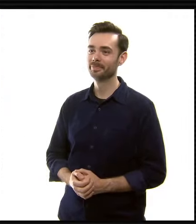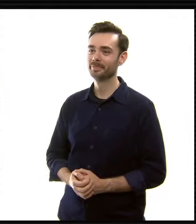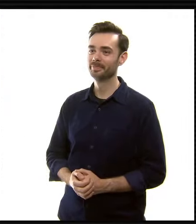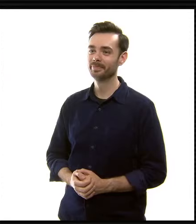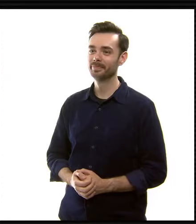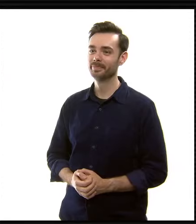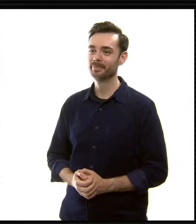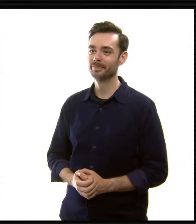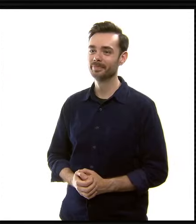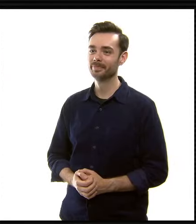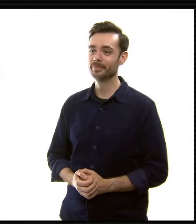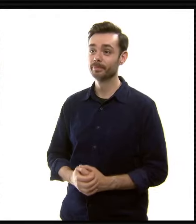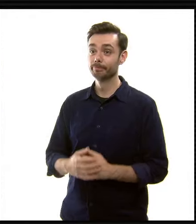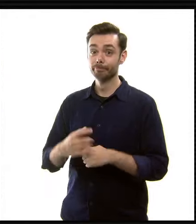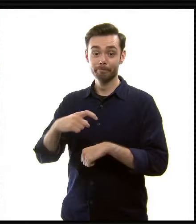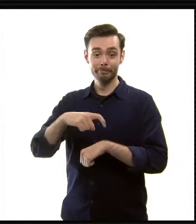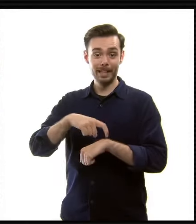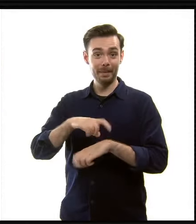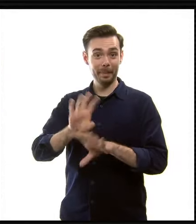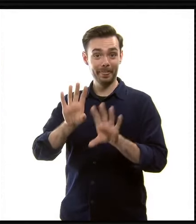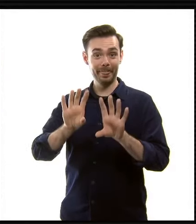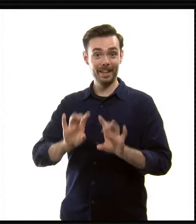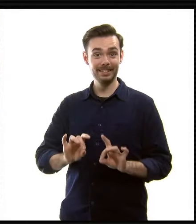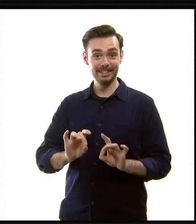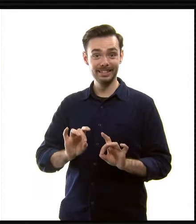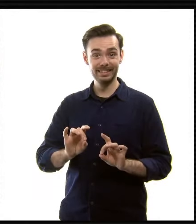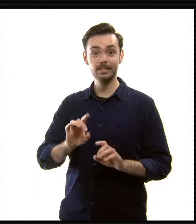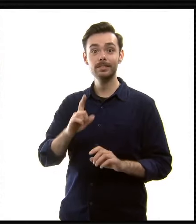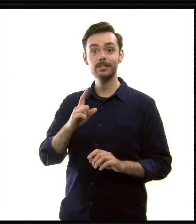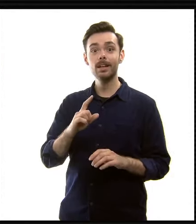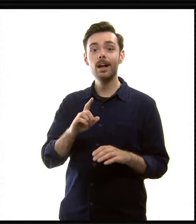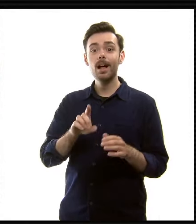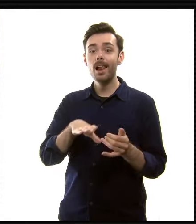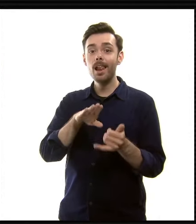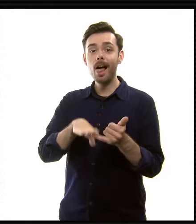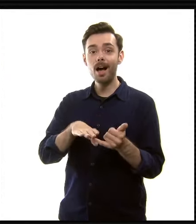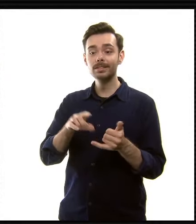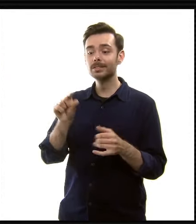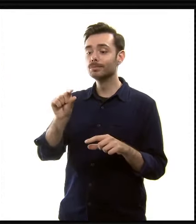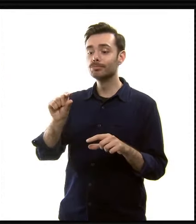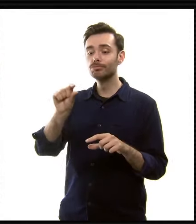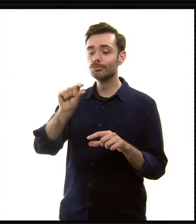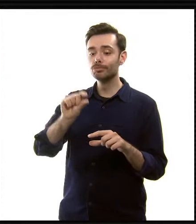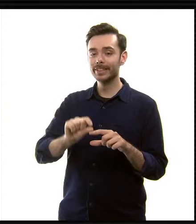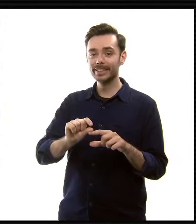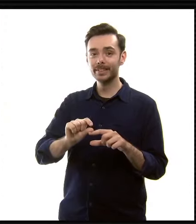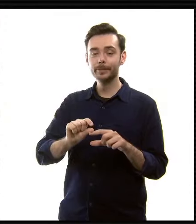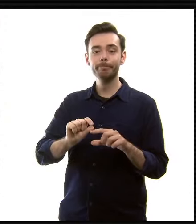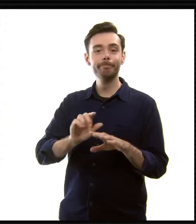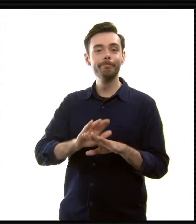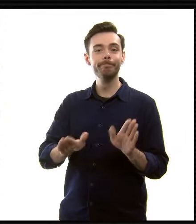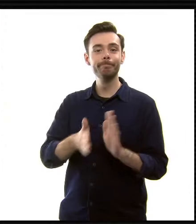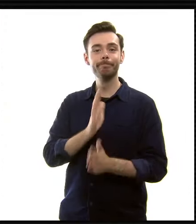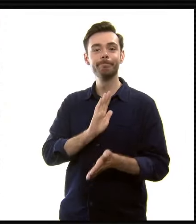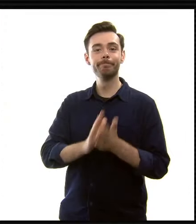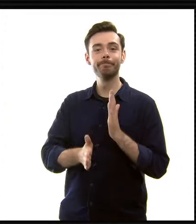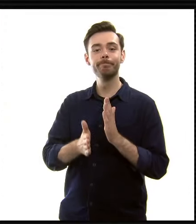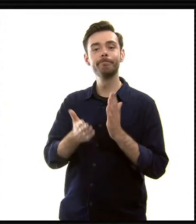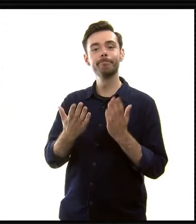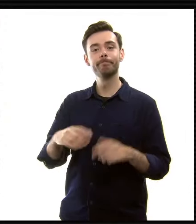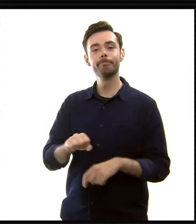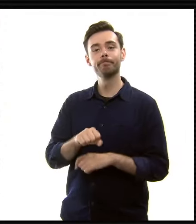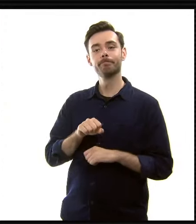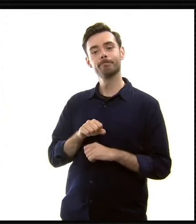just about all we have time for. The final brick has been clicked into place, and that's all that's left to do right now is admire this